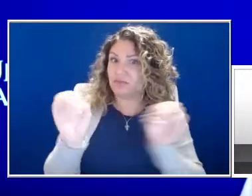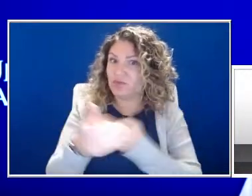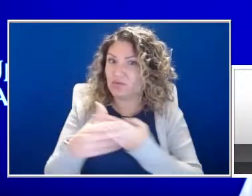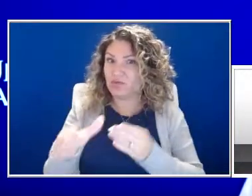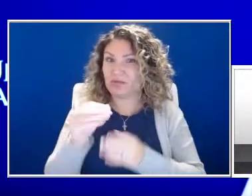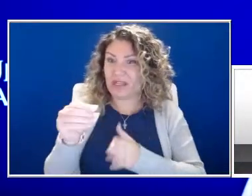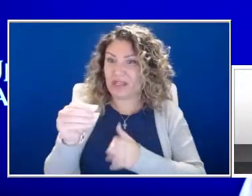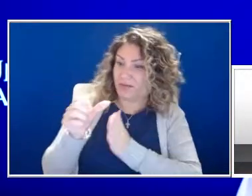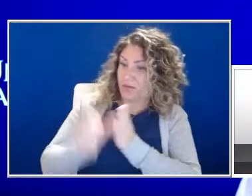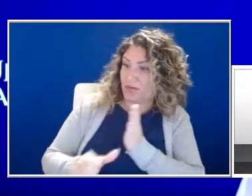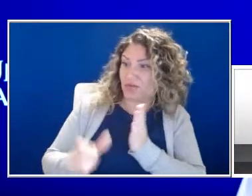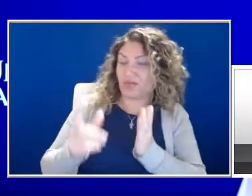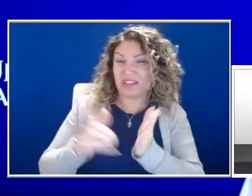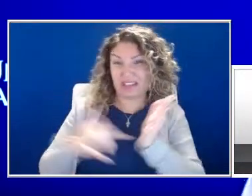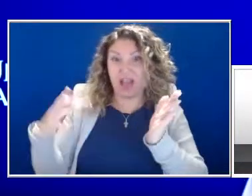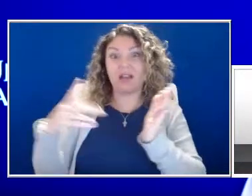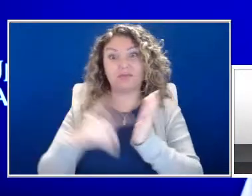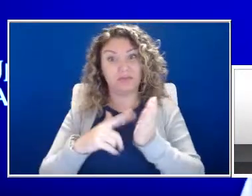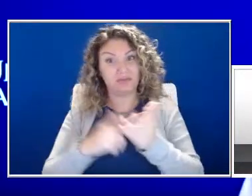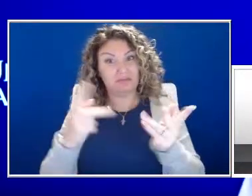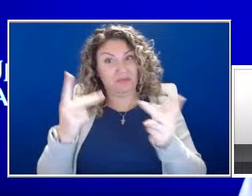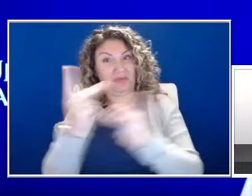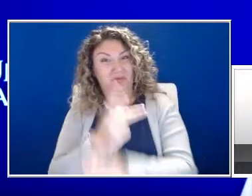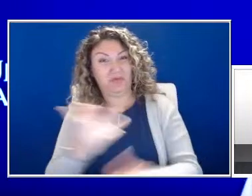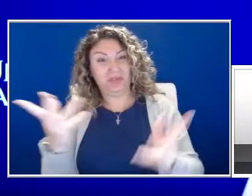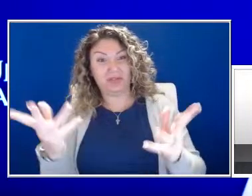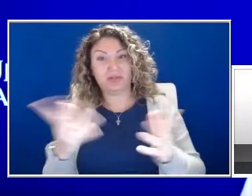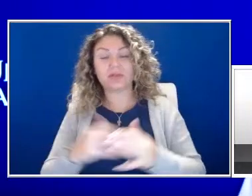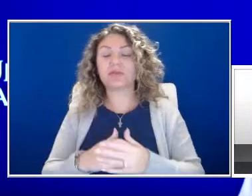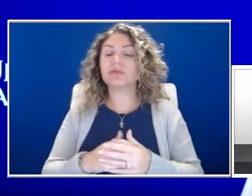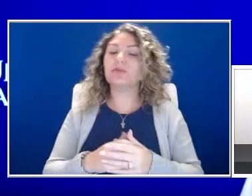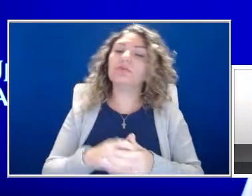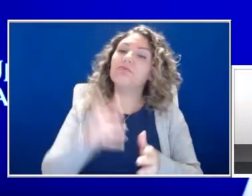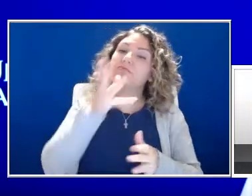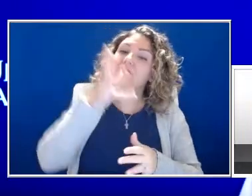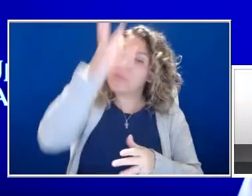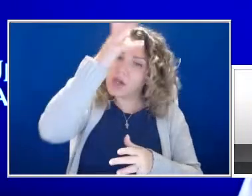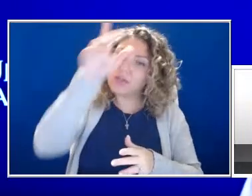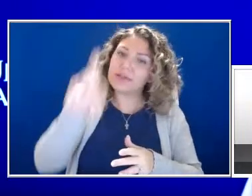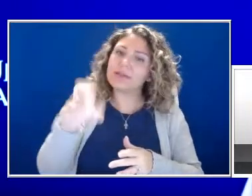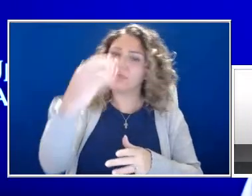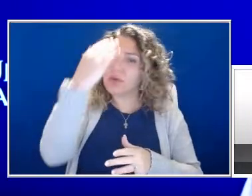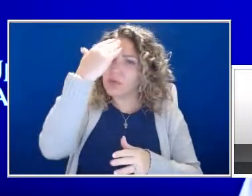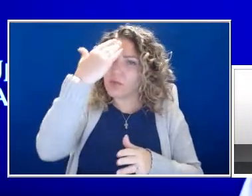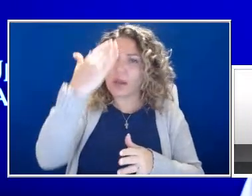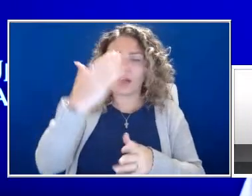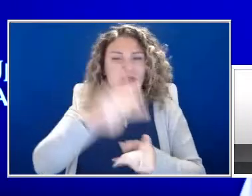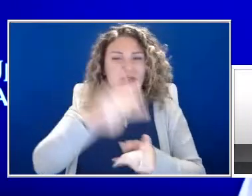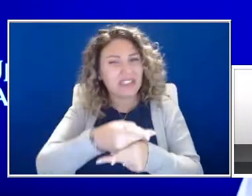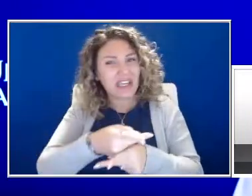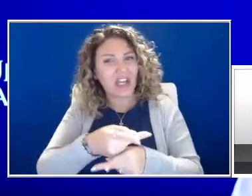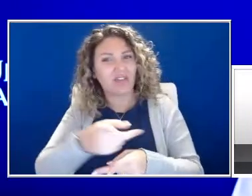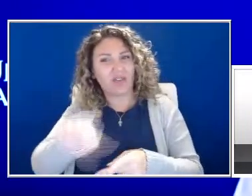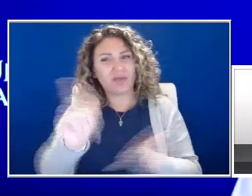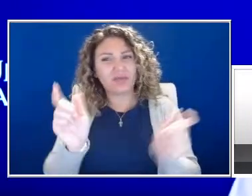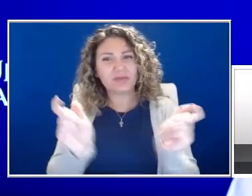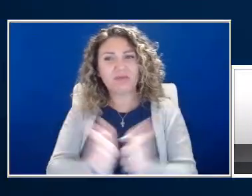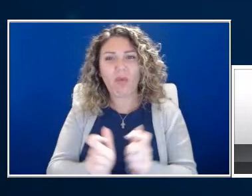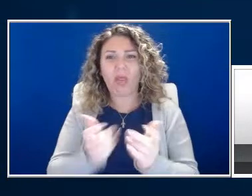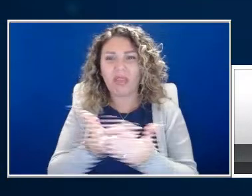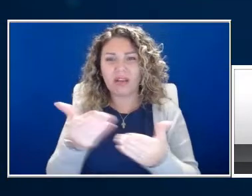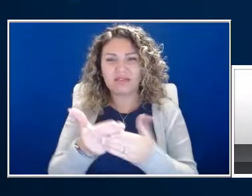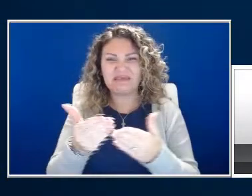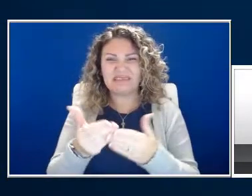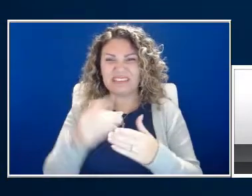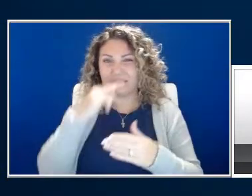some surgeries sometimes to get these things out. So parents just have to be aware of these risks, watch out for those small things that their children can swallow. Another